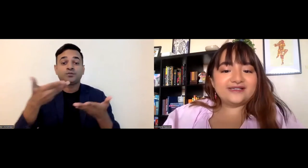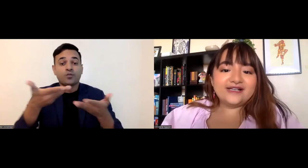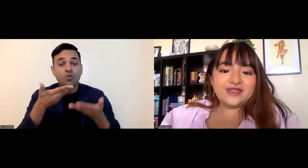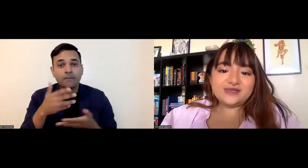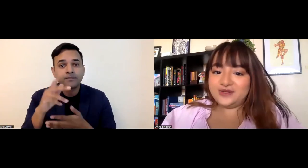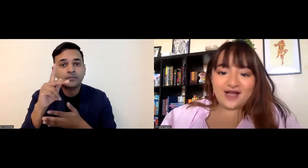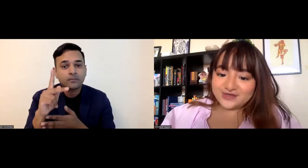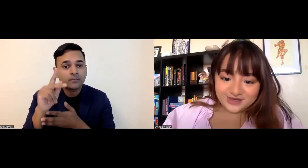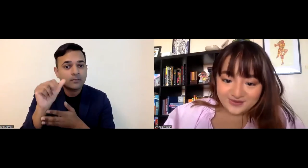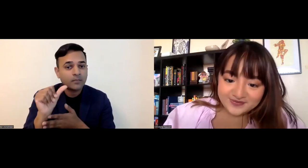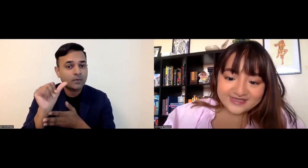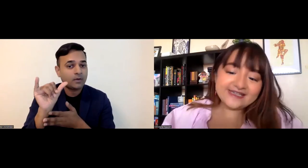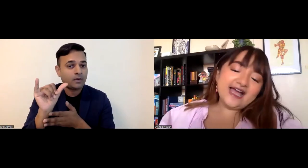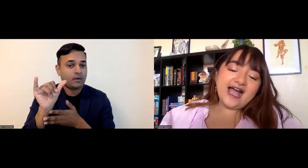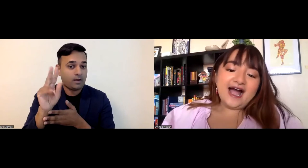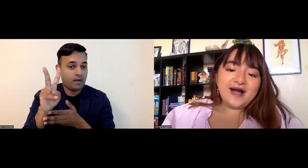but this will have to do.